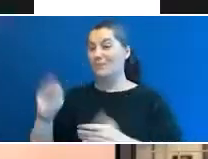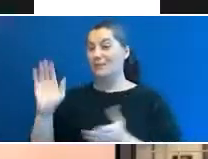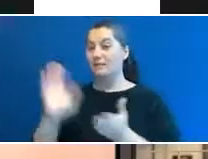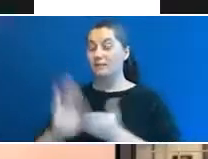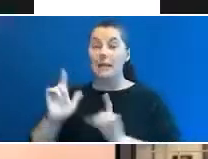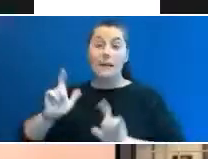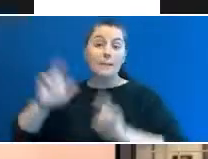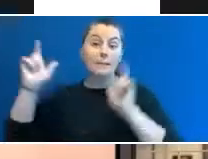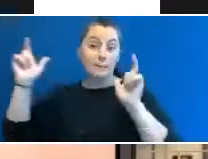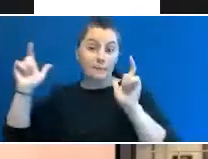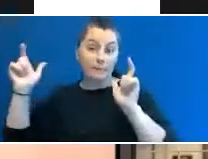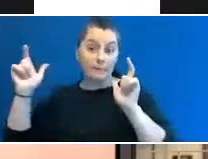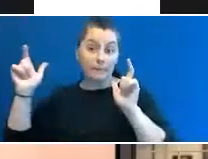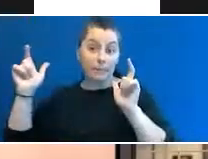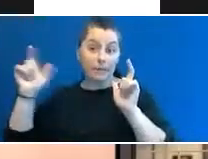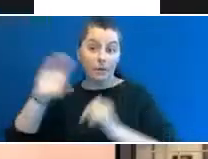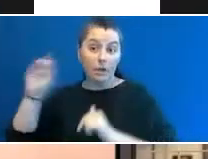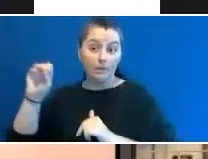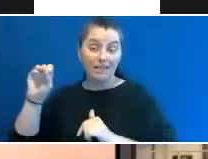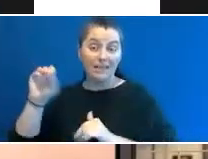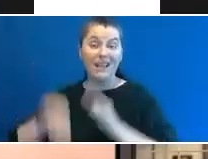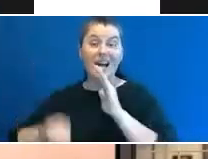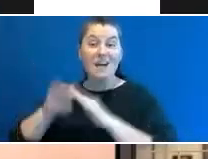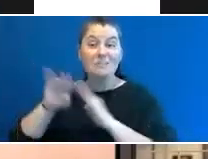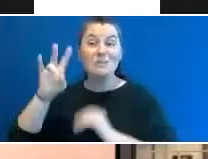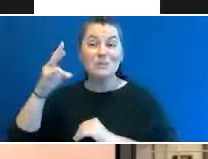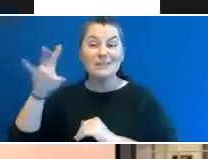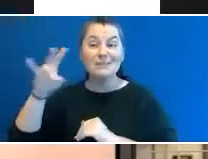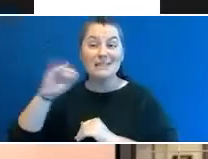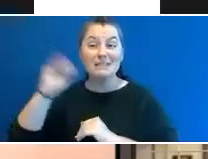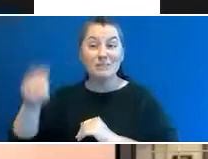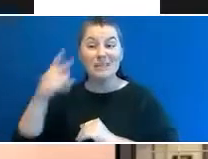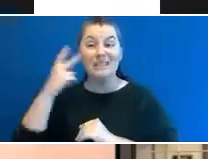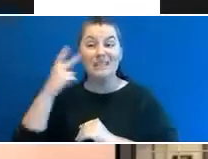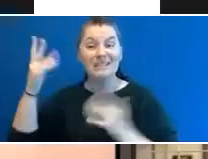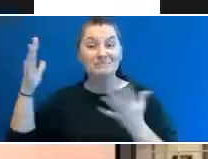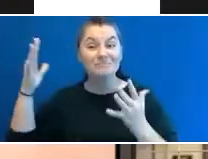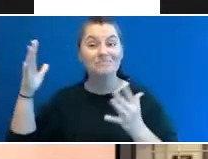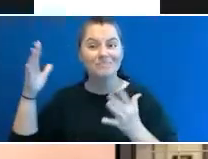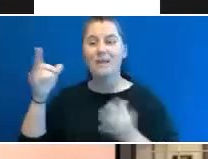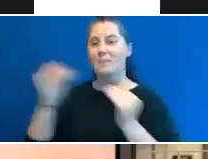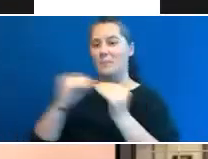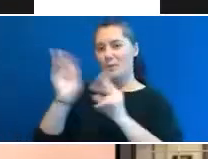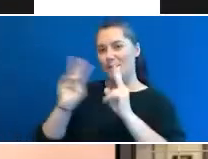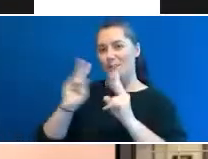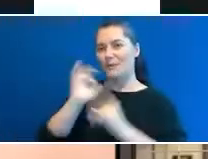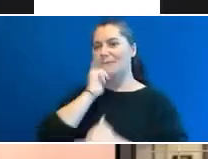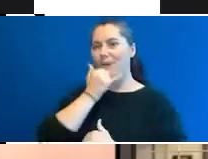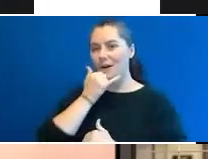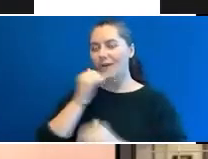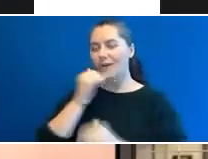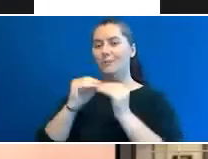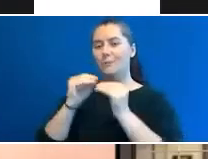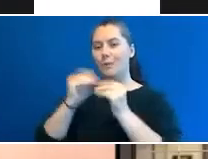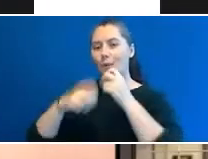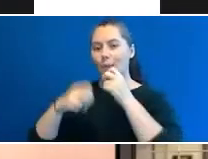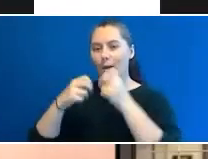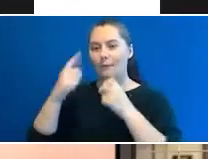as high as 17%. Just with more people involved in the process, there's more room for human error. Last